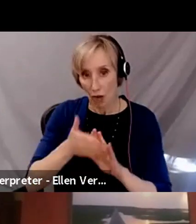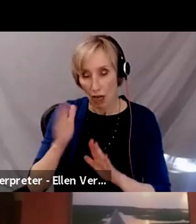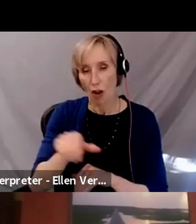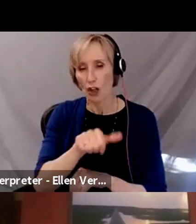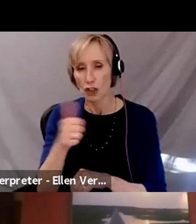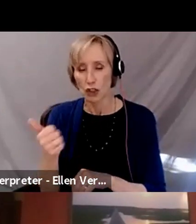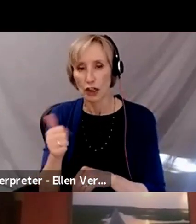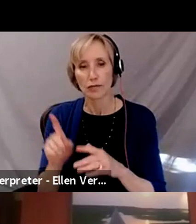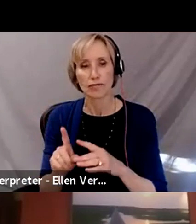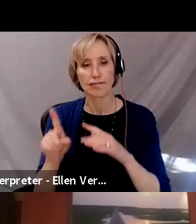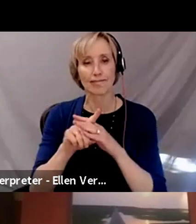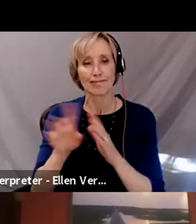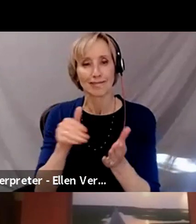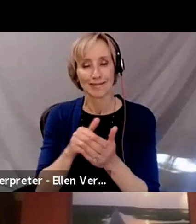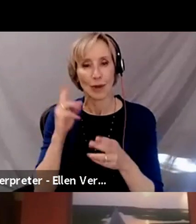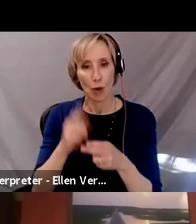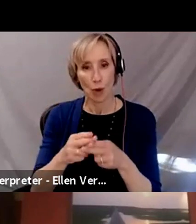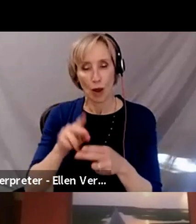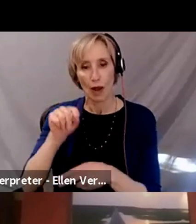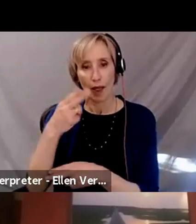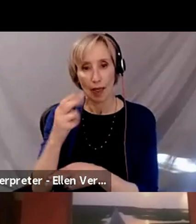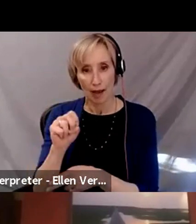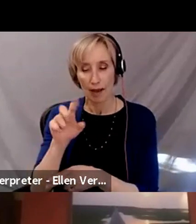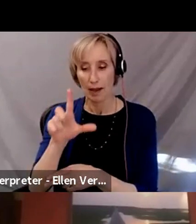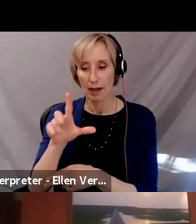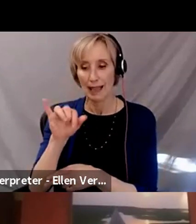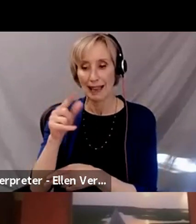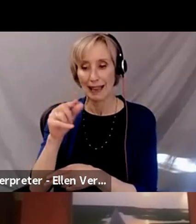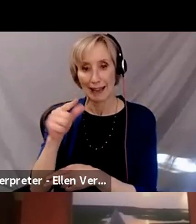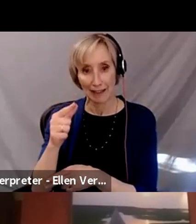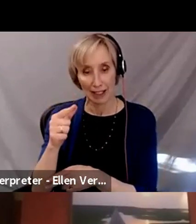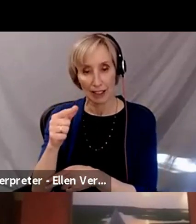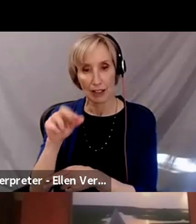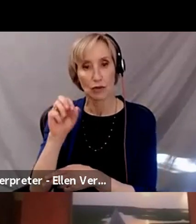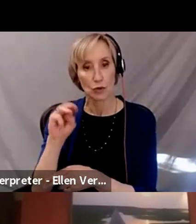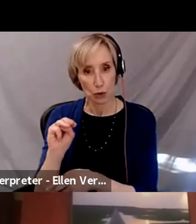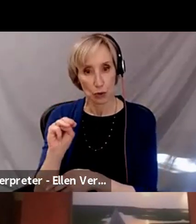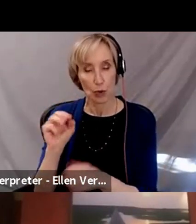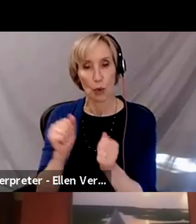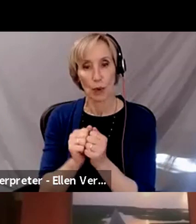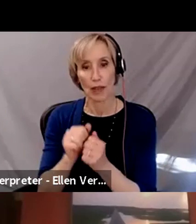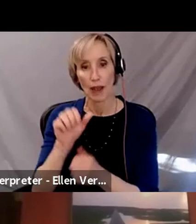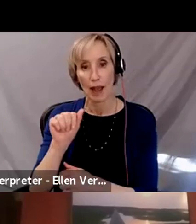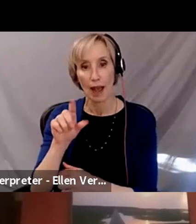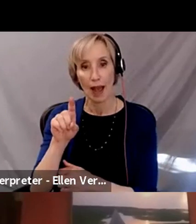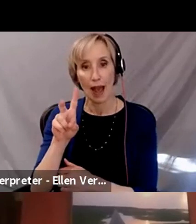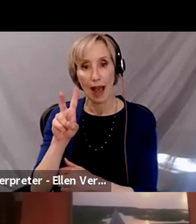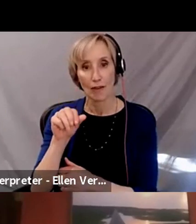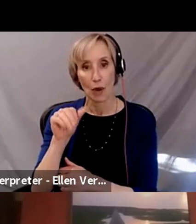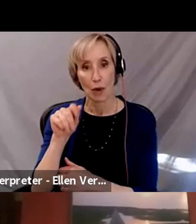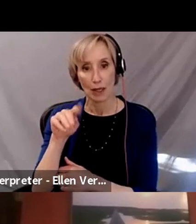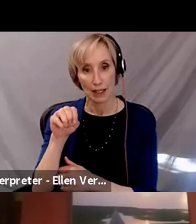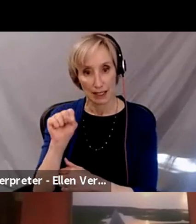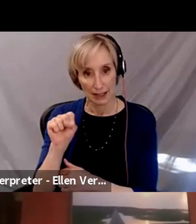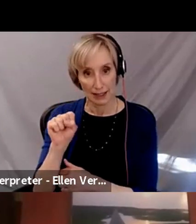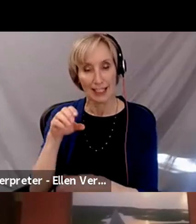The Living Room with advocates in Framingham. She is deeply passionate about peer support and racial justice work and